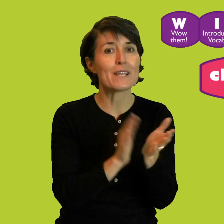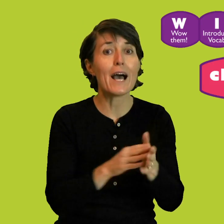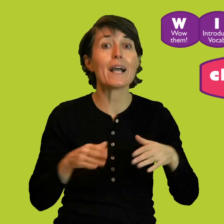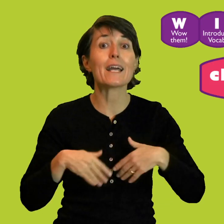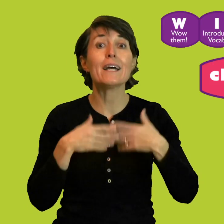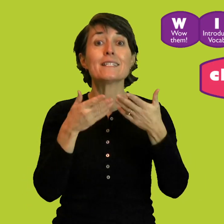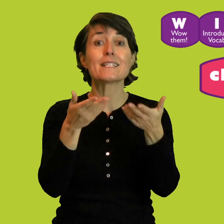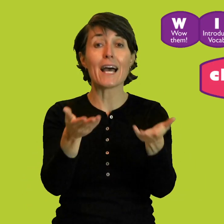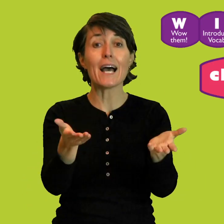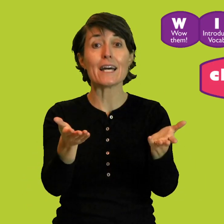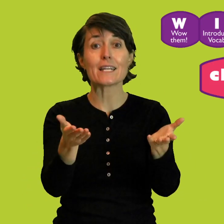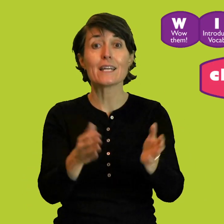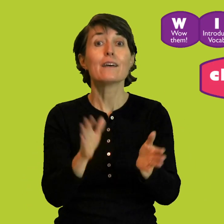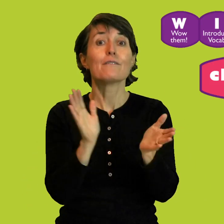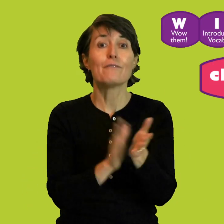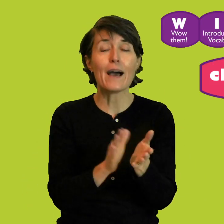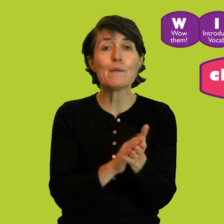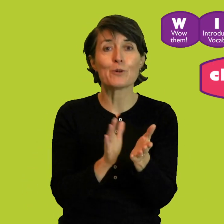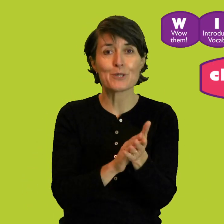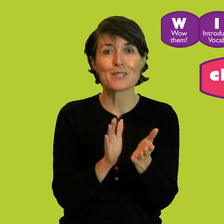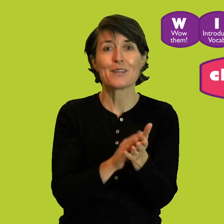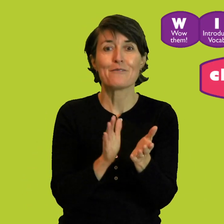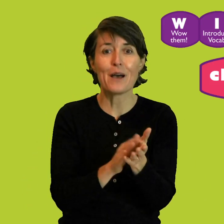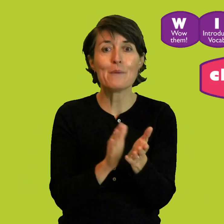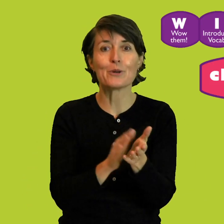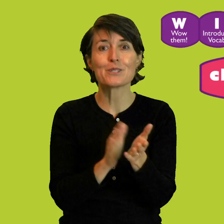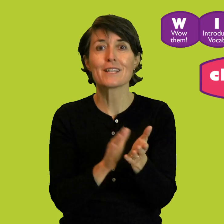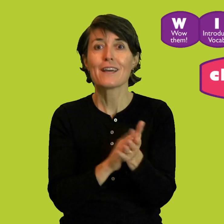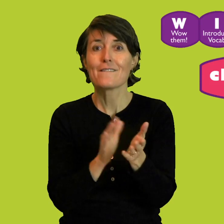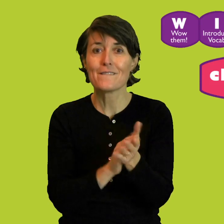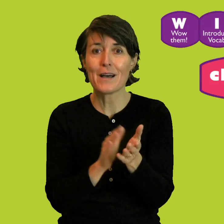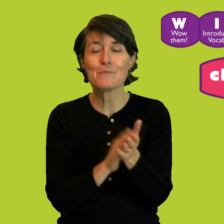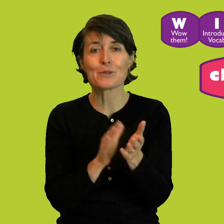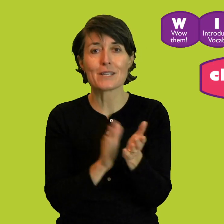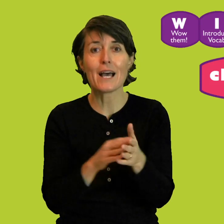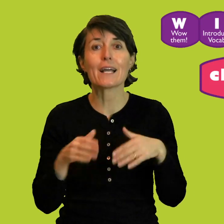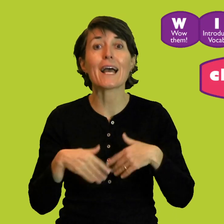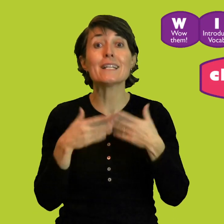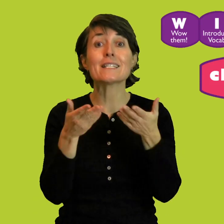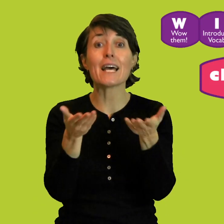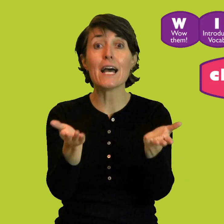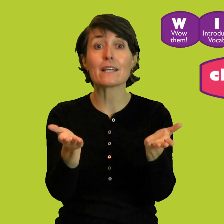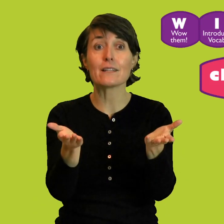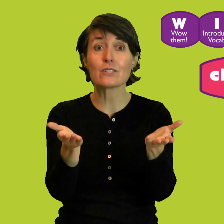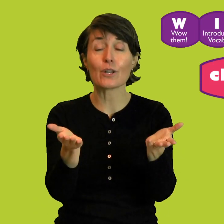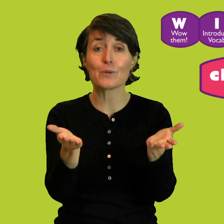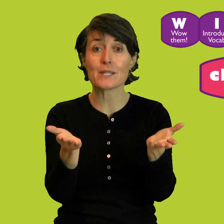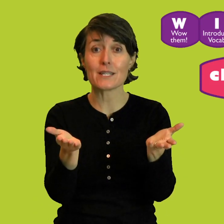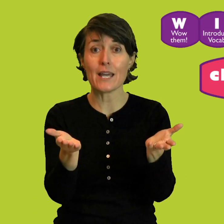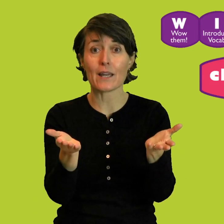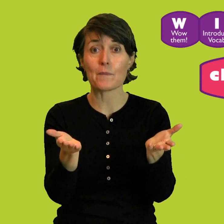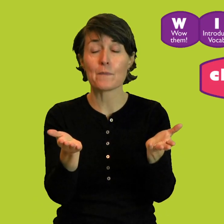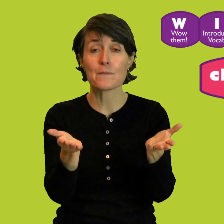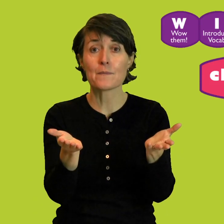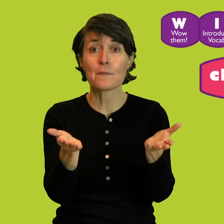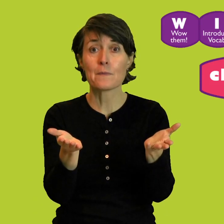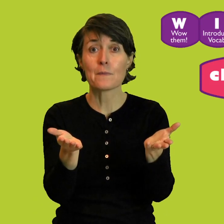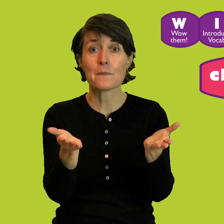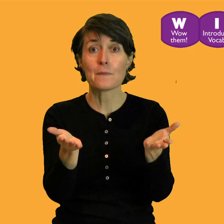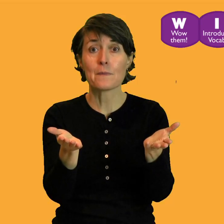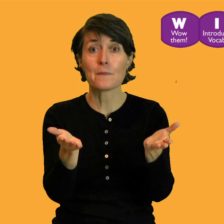vamos a cantar. Vamos, vamos, vamos a cantar. Let's go sing.